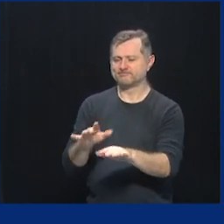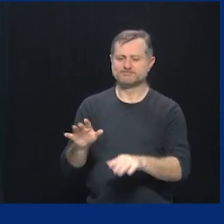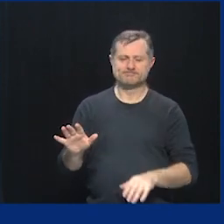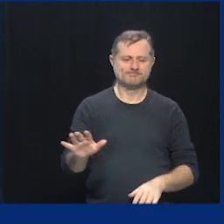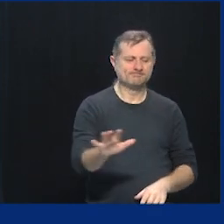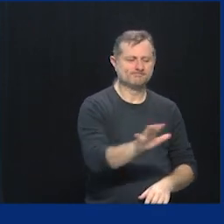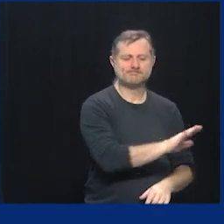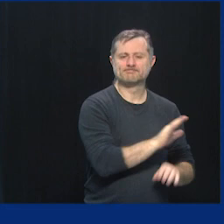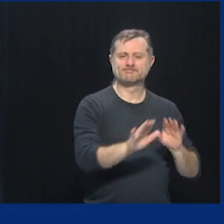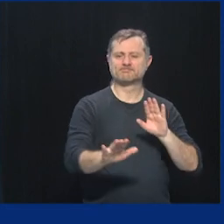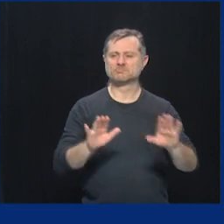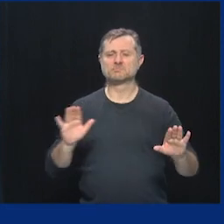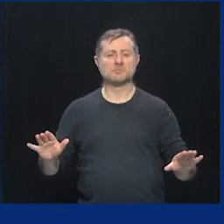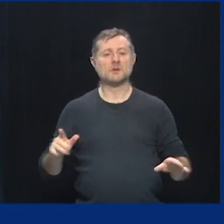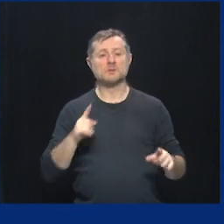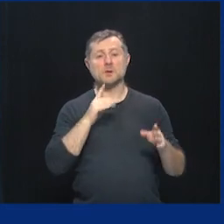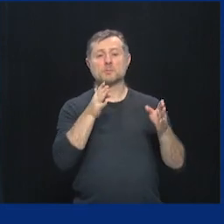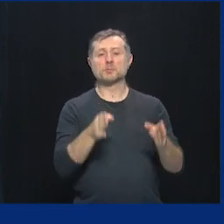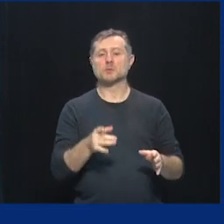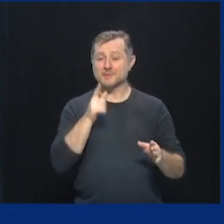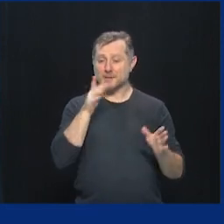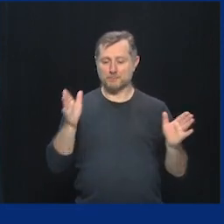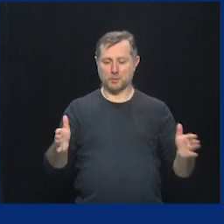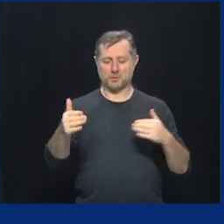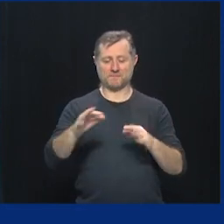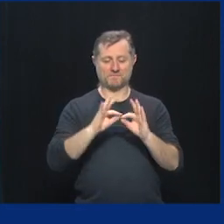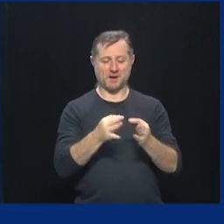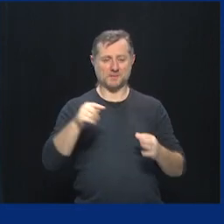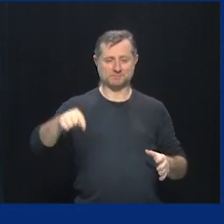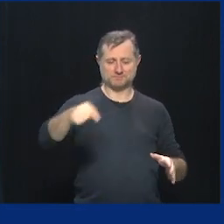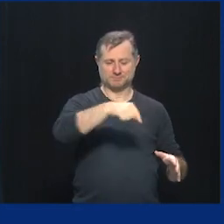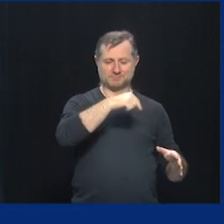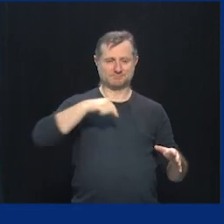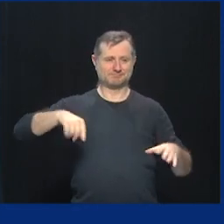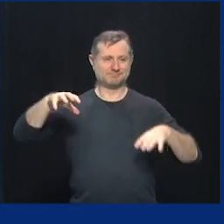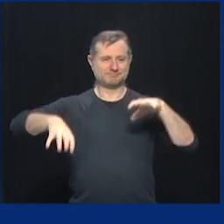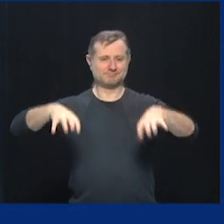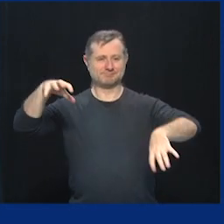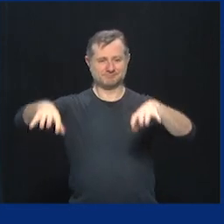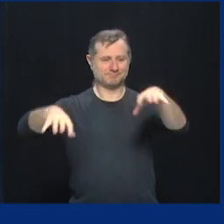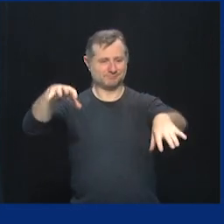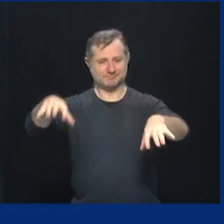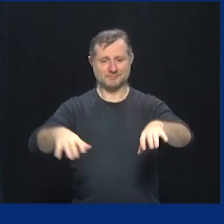on this block and in this family. A mother, a son,